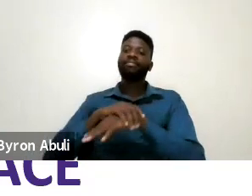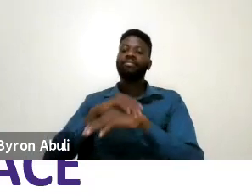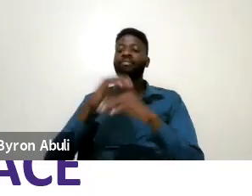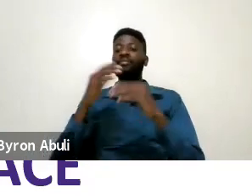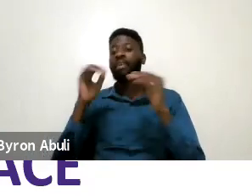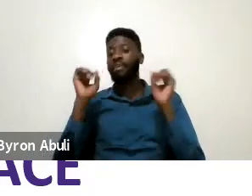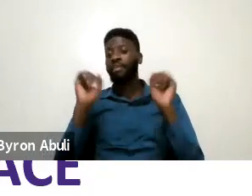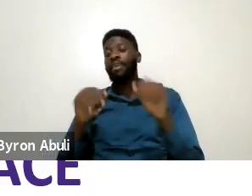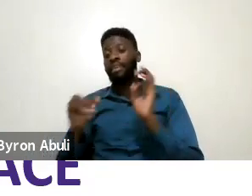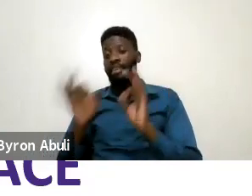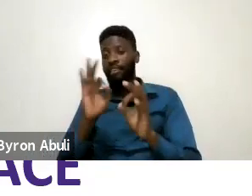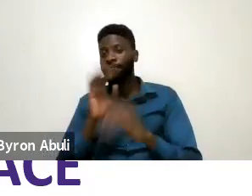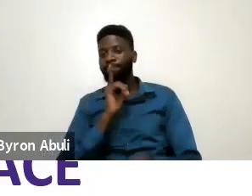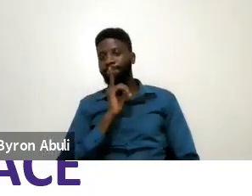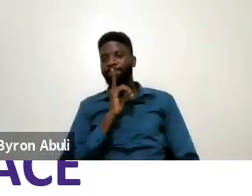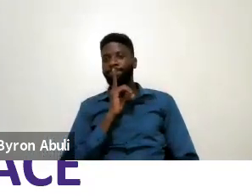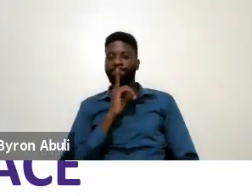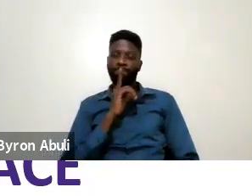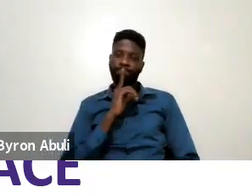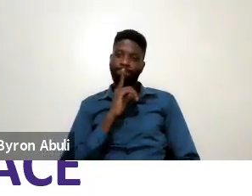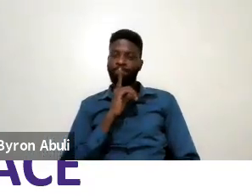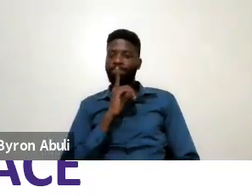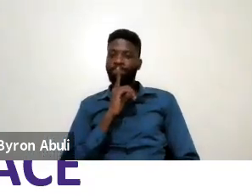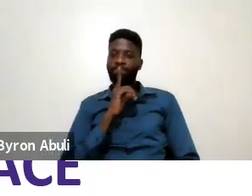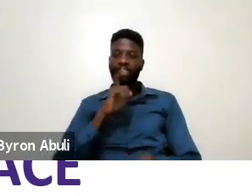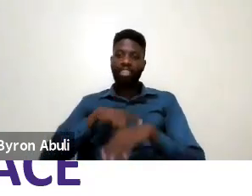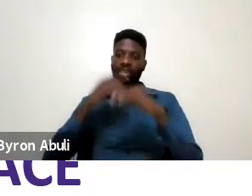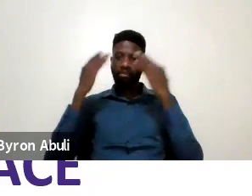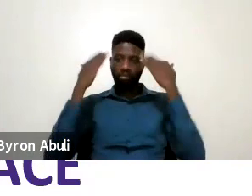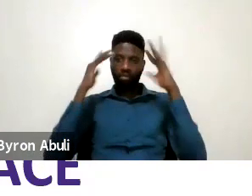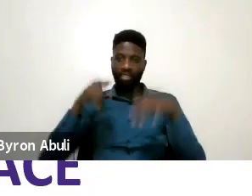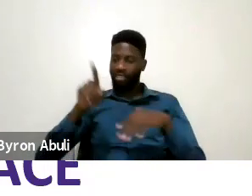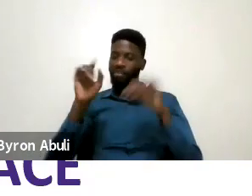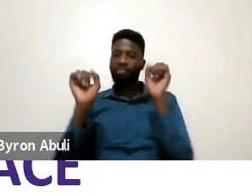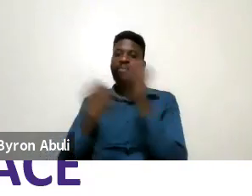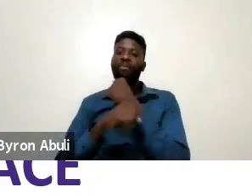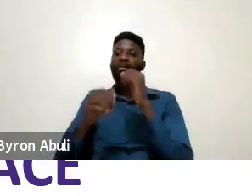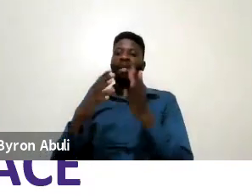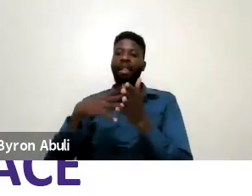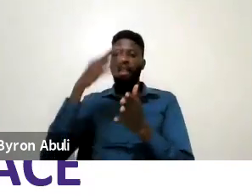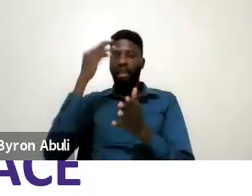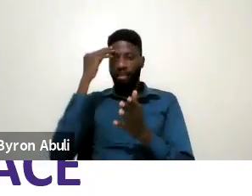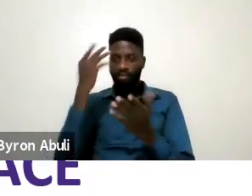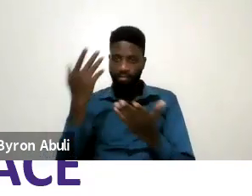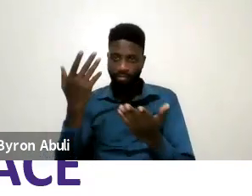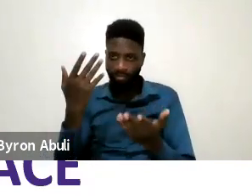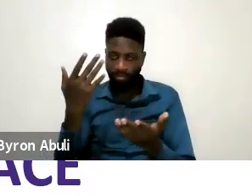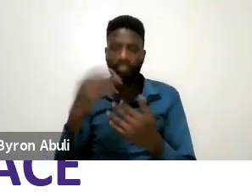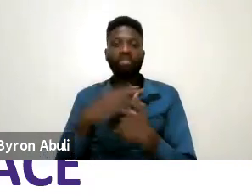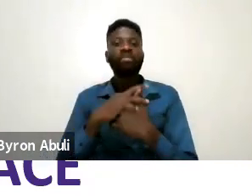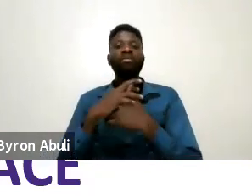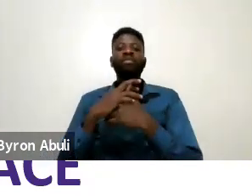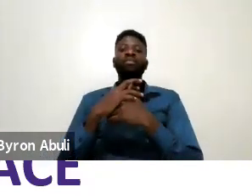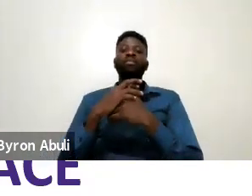yourself of that opportunity to be able to know that particular area. Then take your